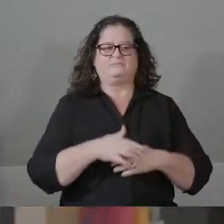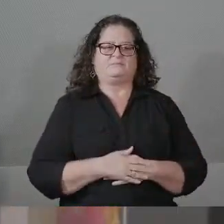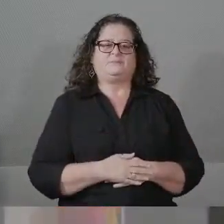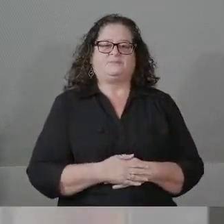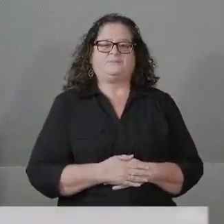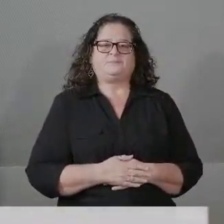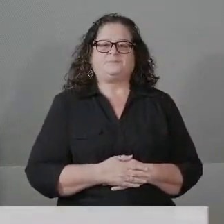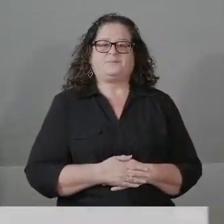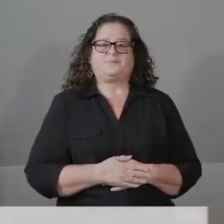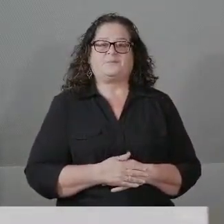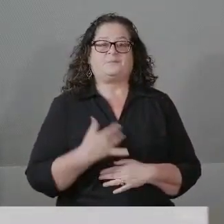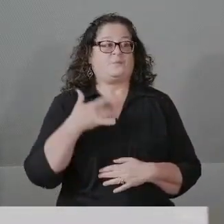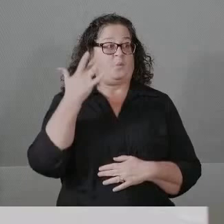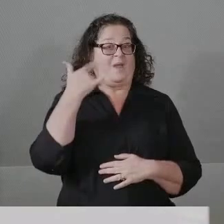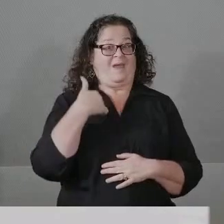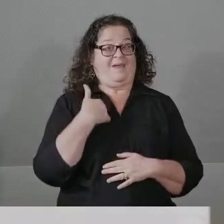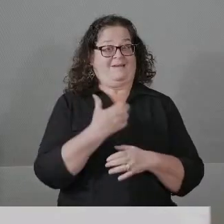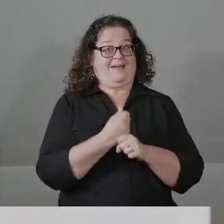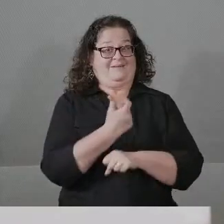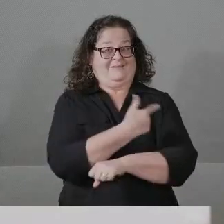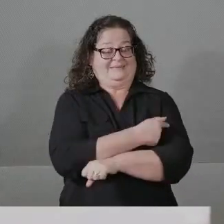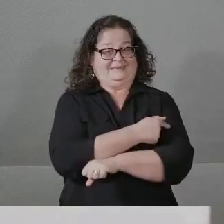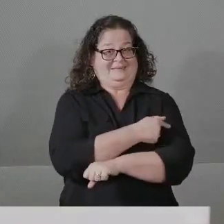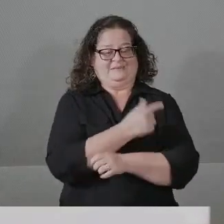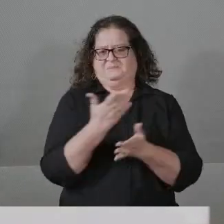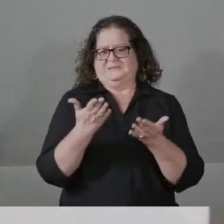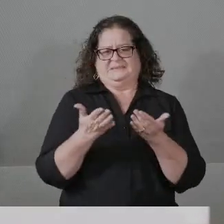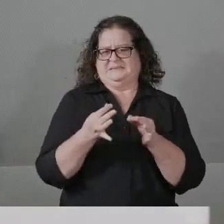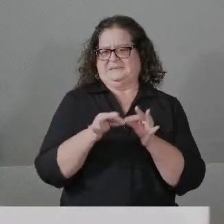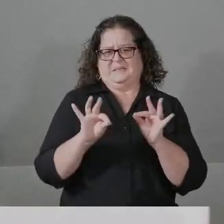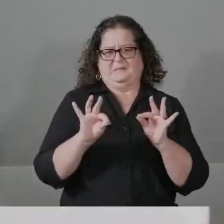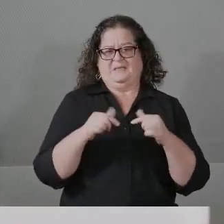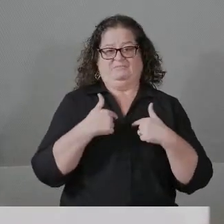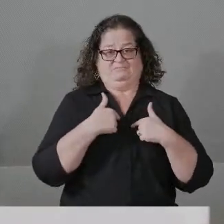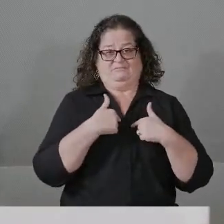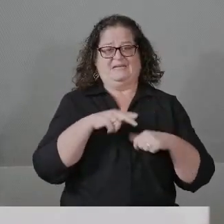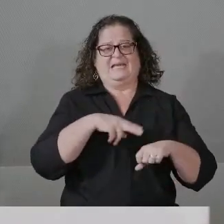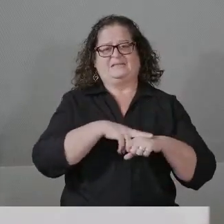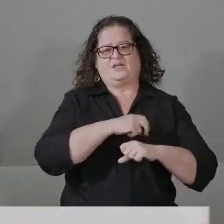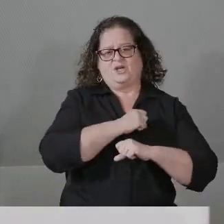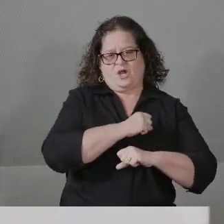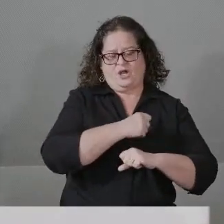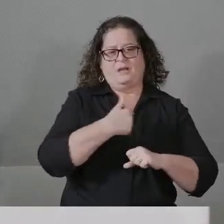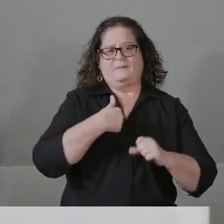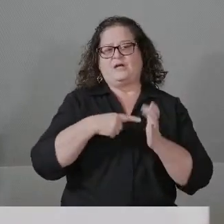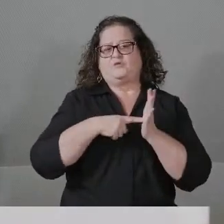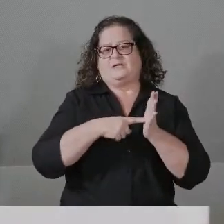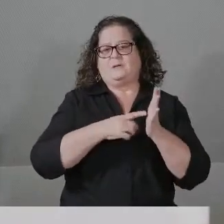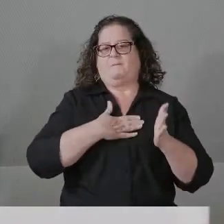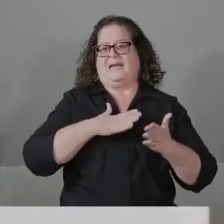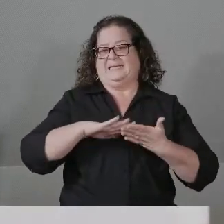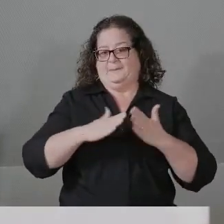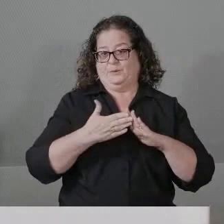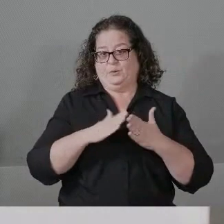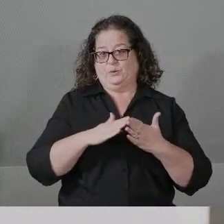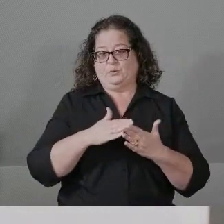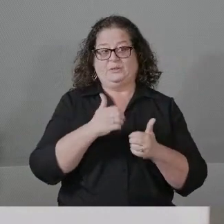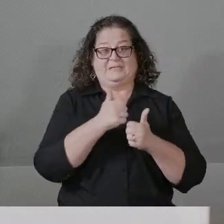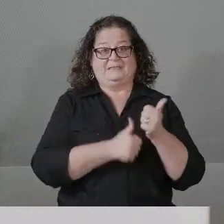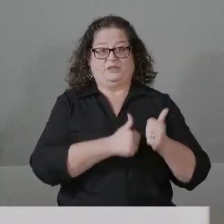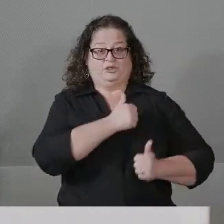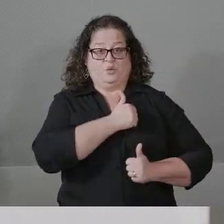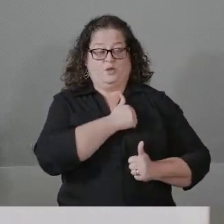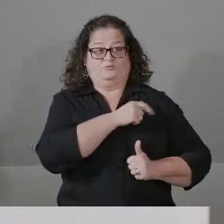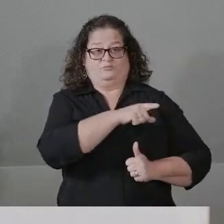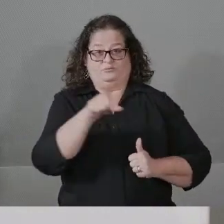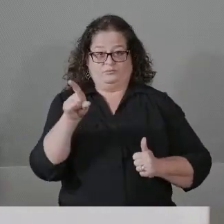The reason why I'm getting this vaccine is quite simple. I, as a Guardman, represent my community. Every soldier in the National Guard is a representative of their community